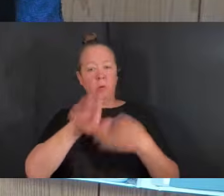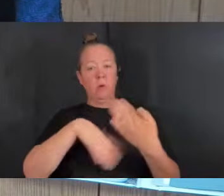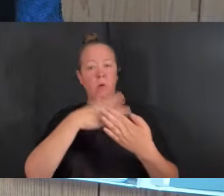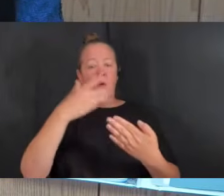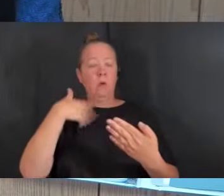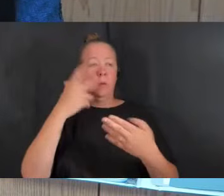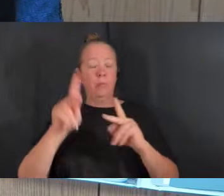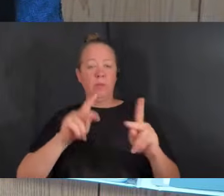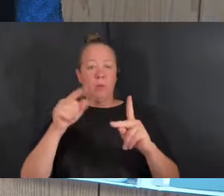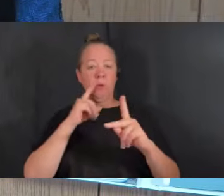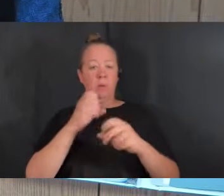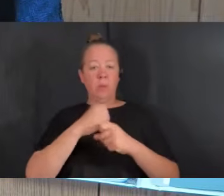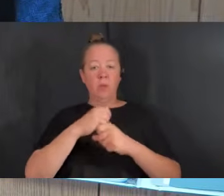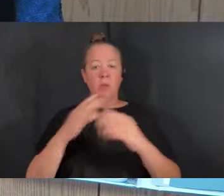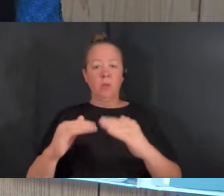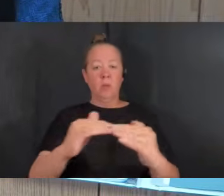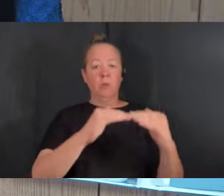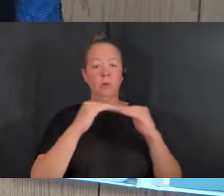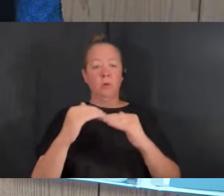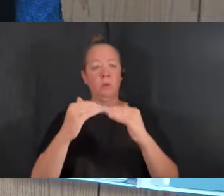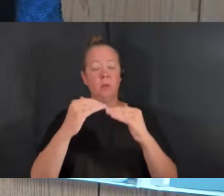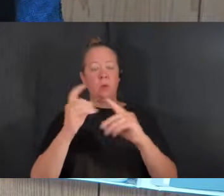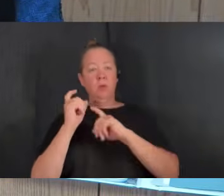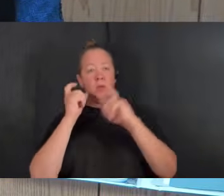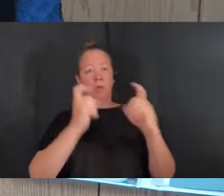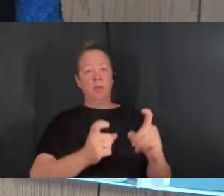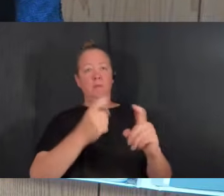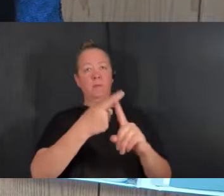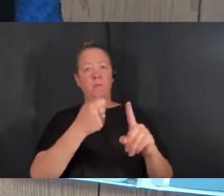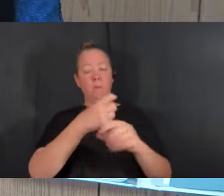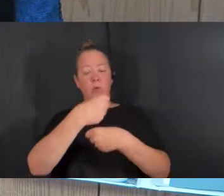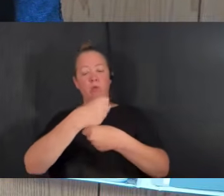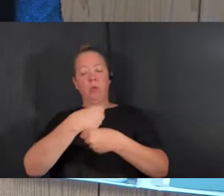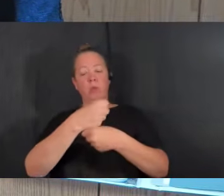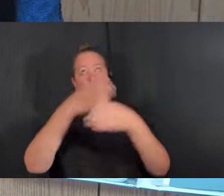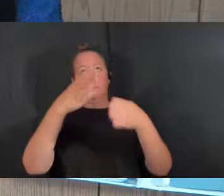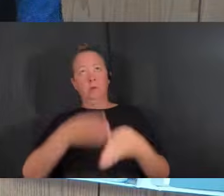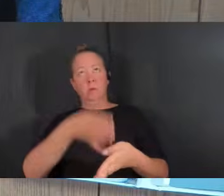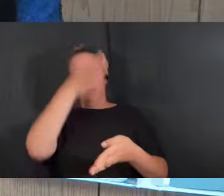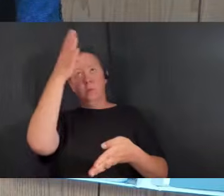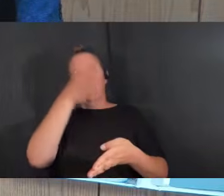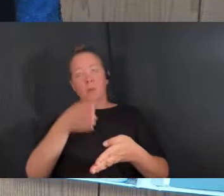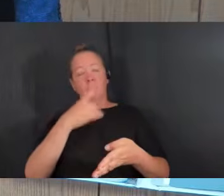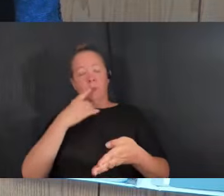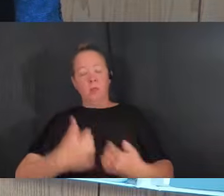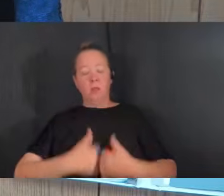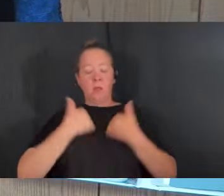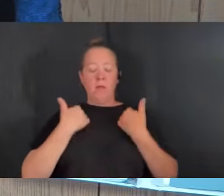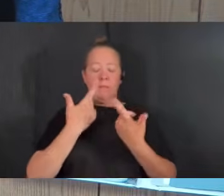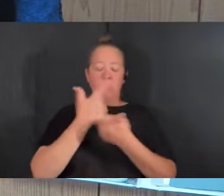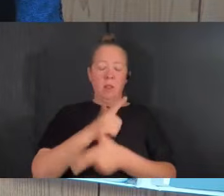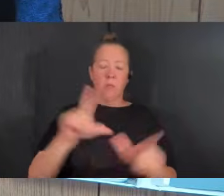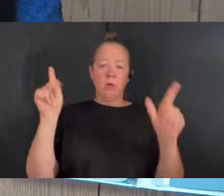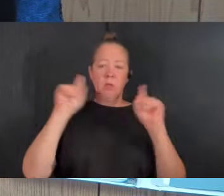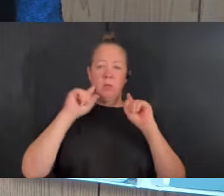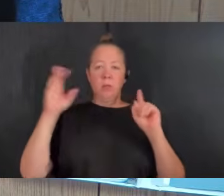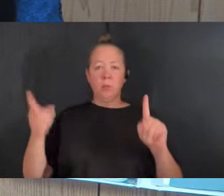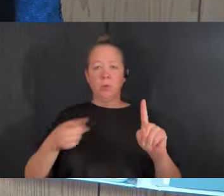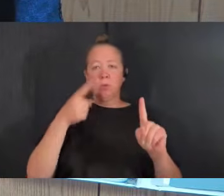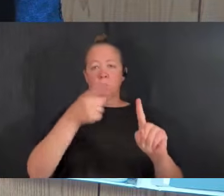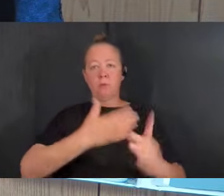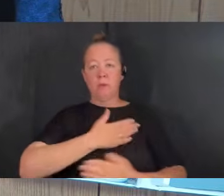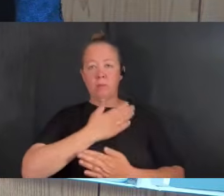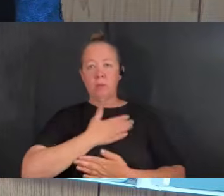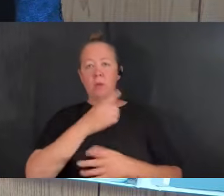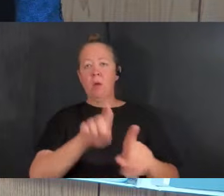their Creator with certain unalienable rights, that among these are life, liberty, and the pursuit of happiness." And whereas